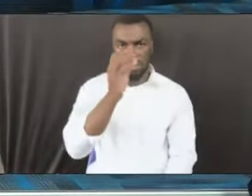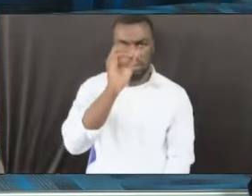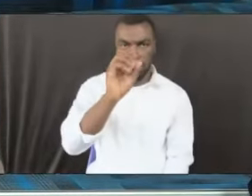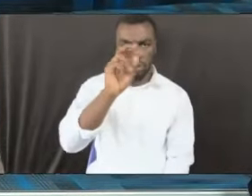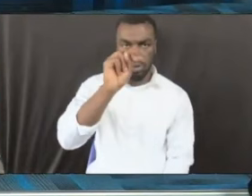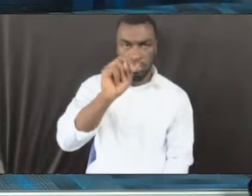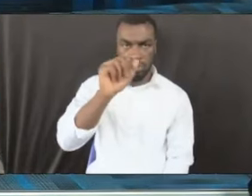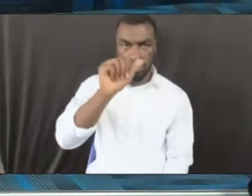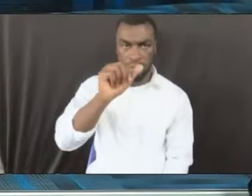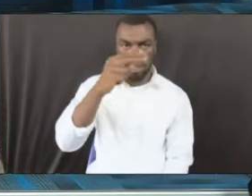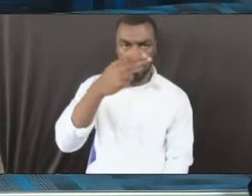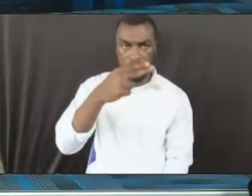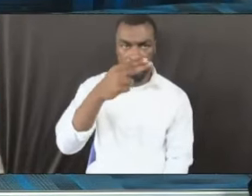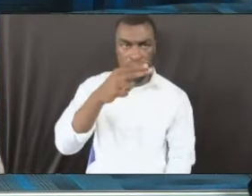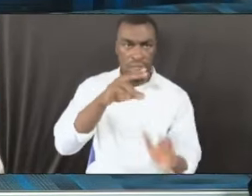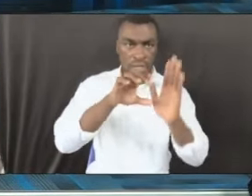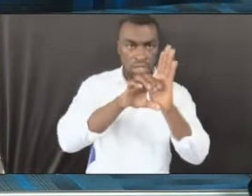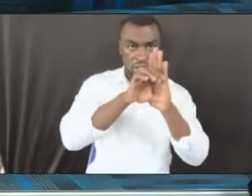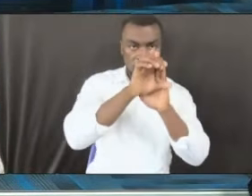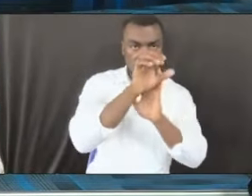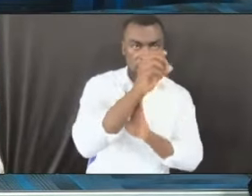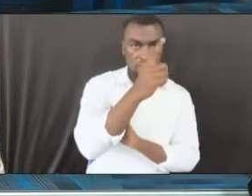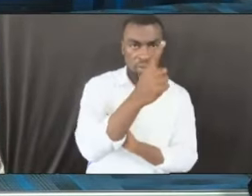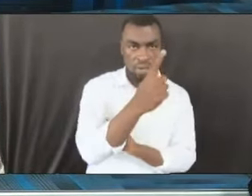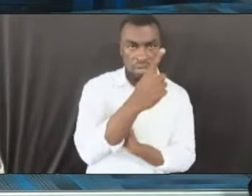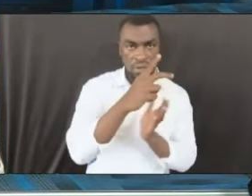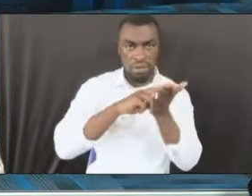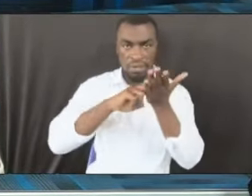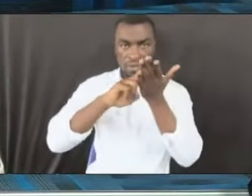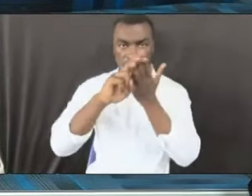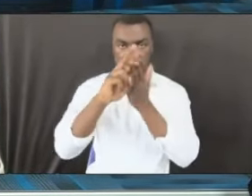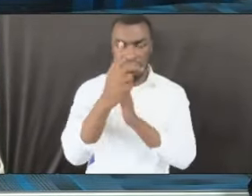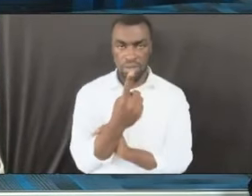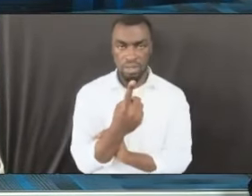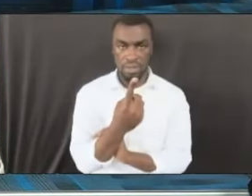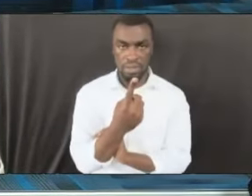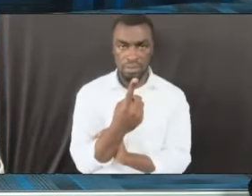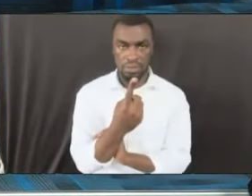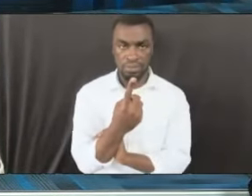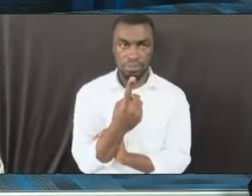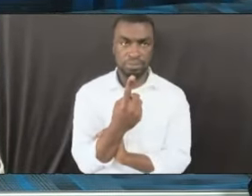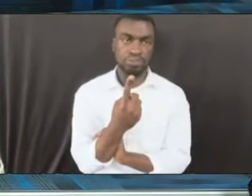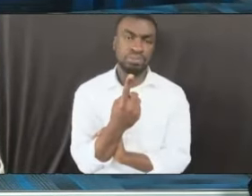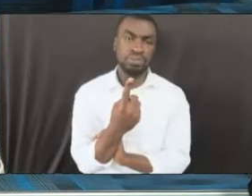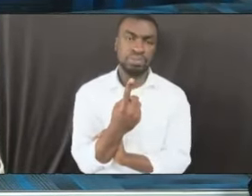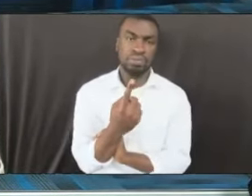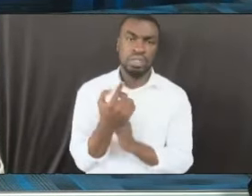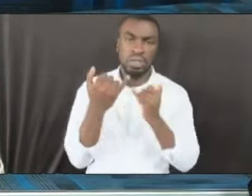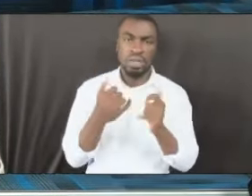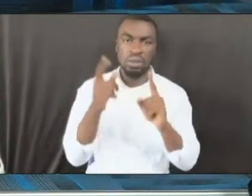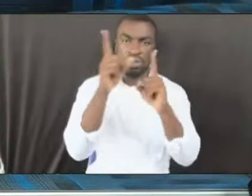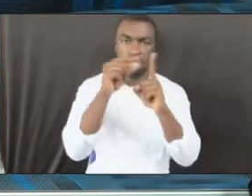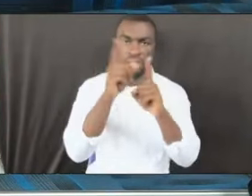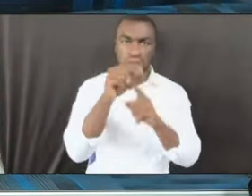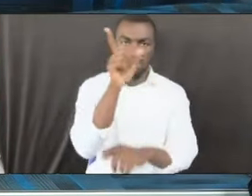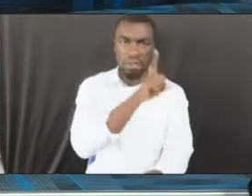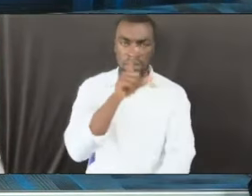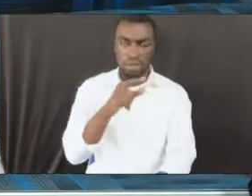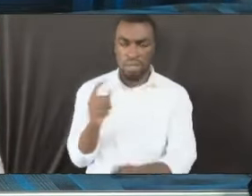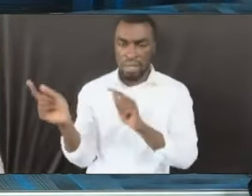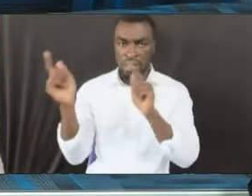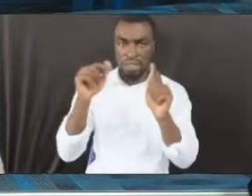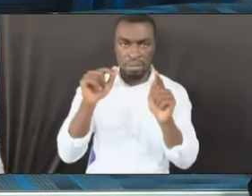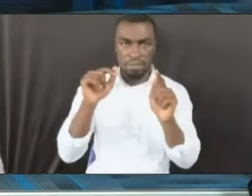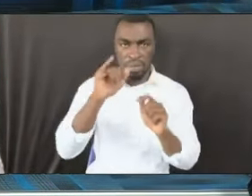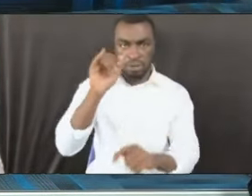starting chapter 1, verses 1. Now the word of the Lord came to Jonah, the